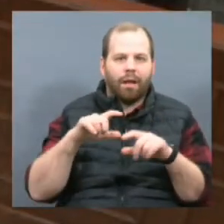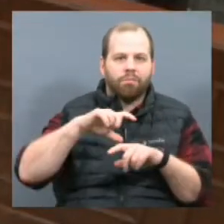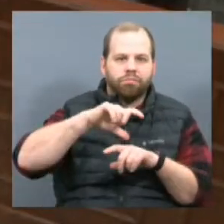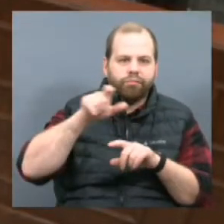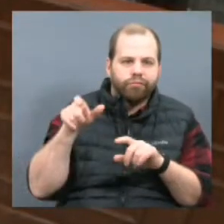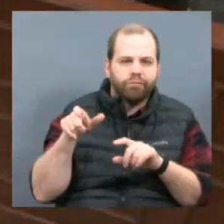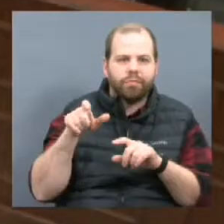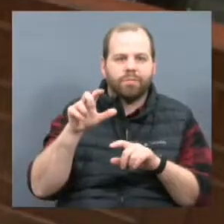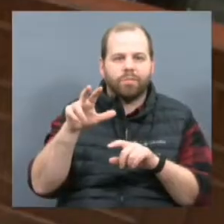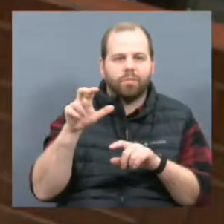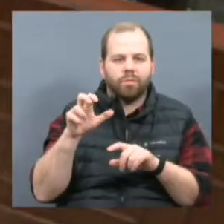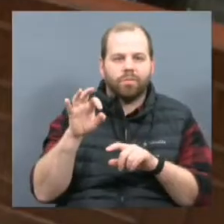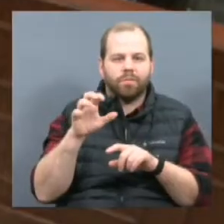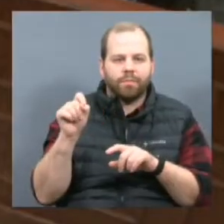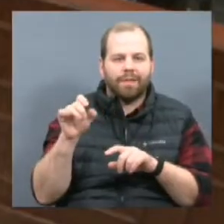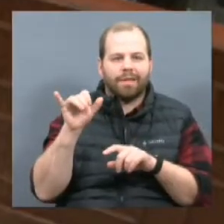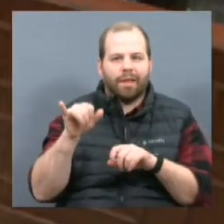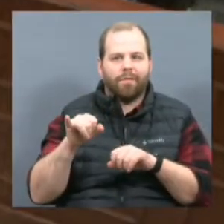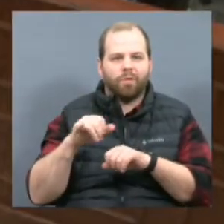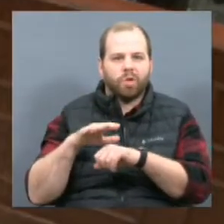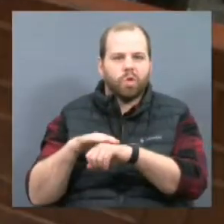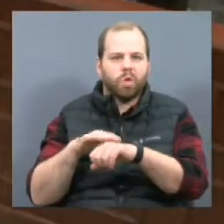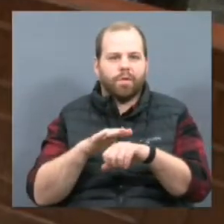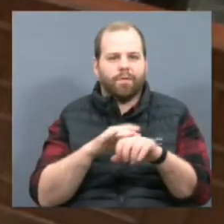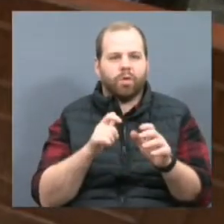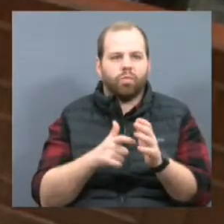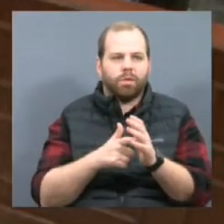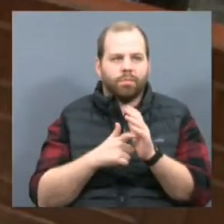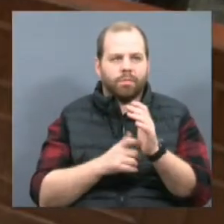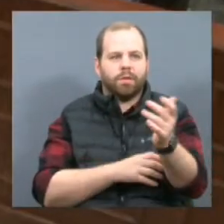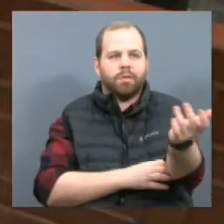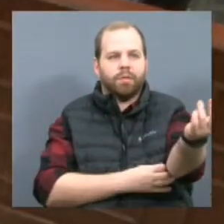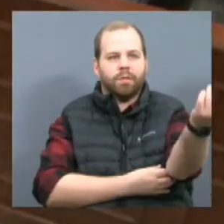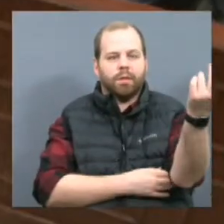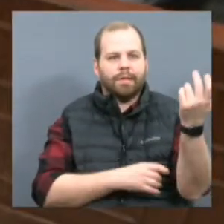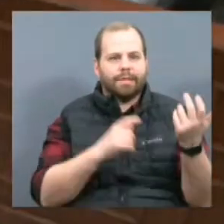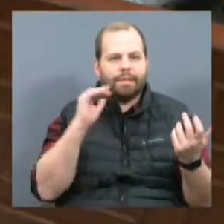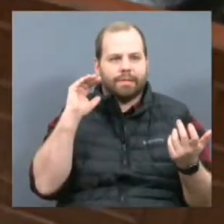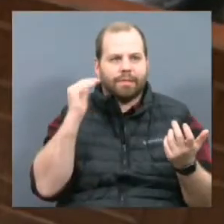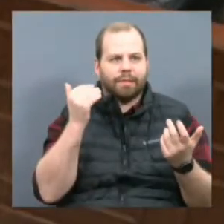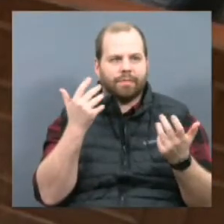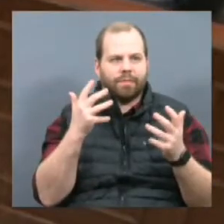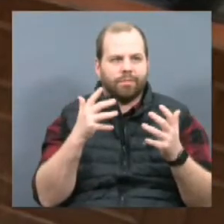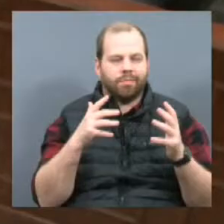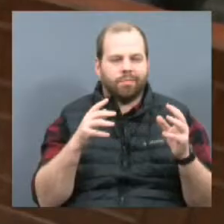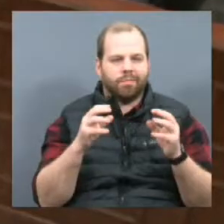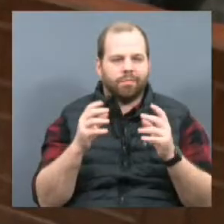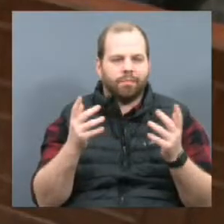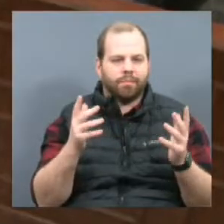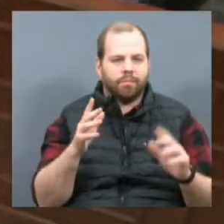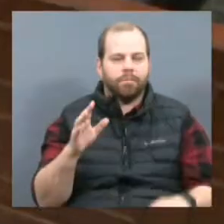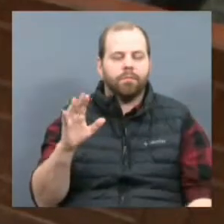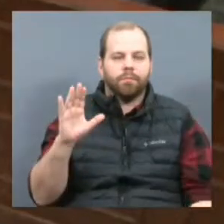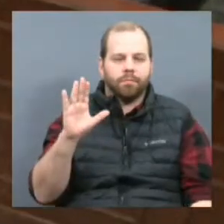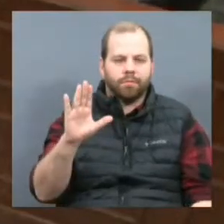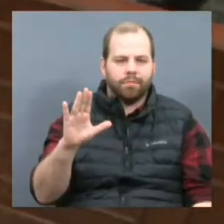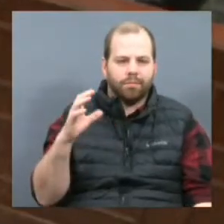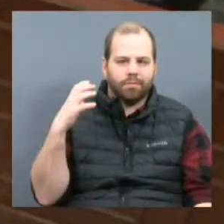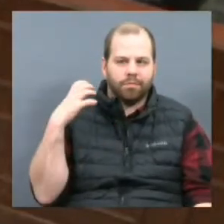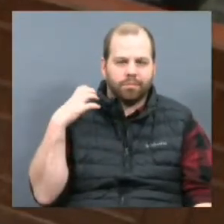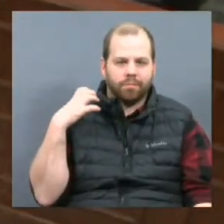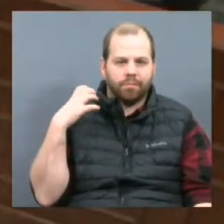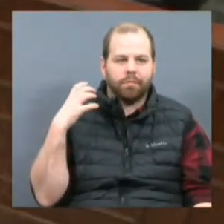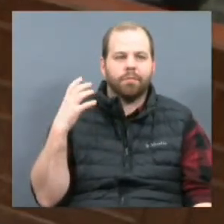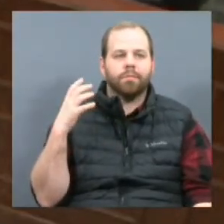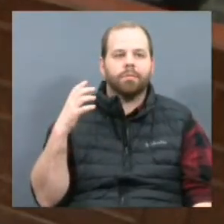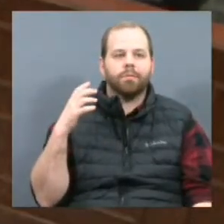about what the notification requirements are. And from what I'm hearing though, is those have been met. Is that correct? Mr. Chair, the